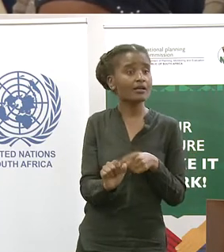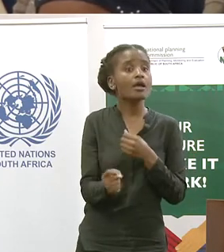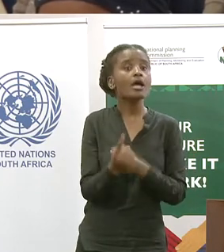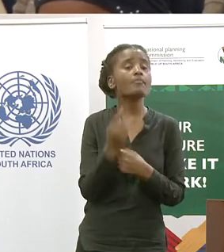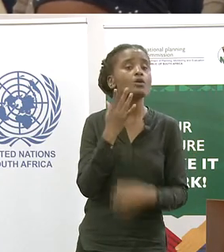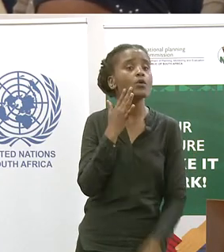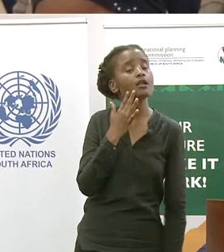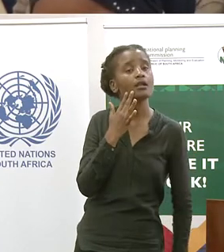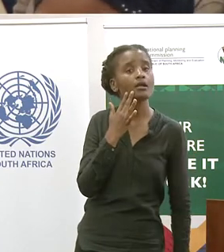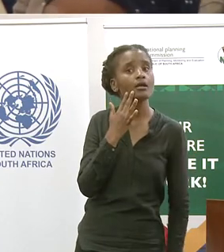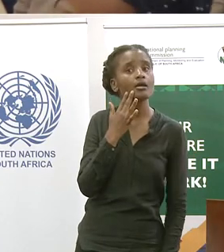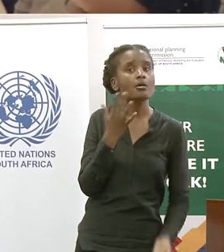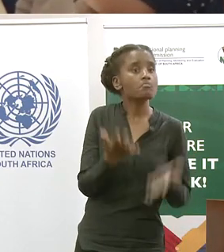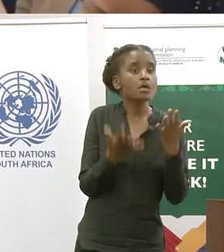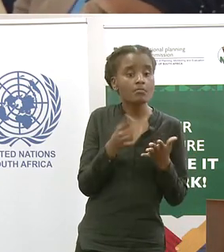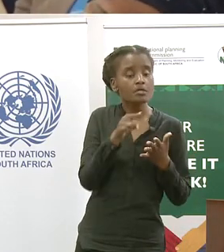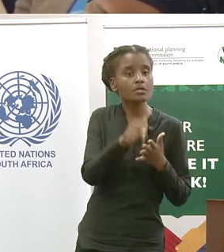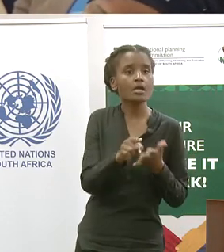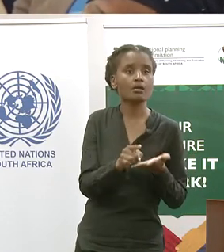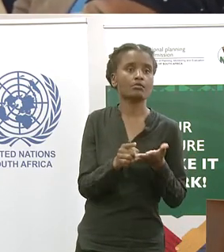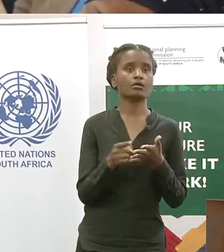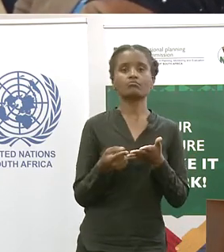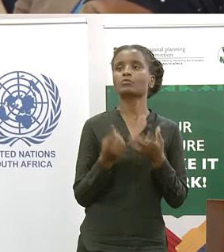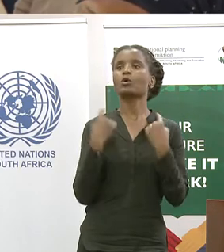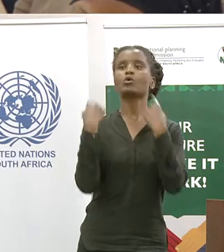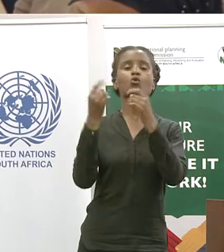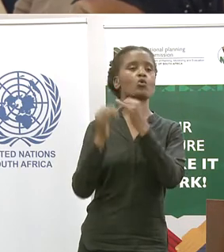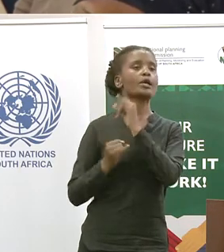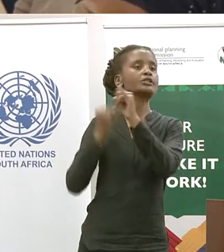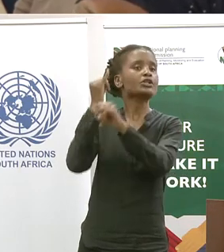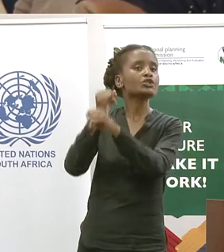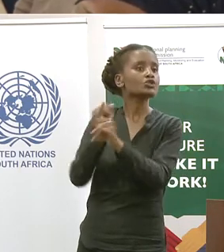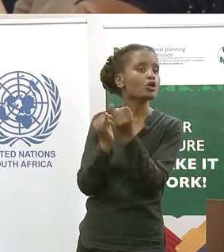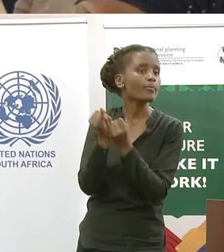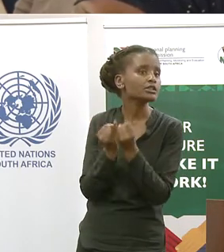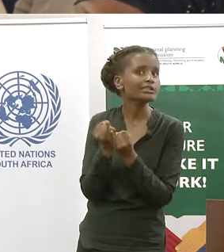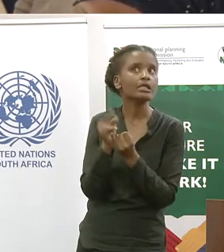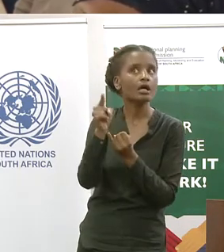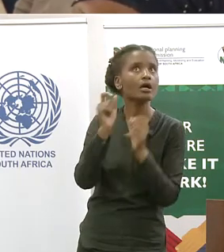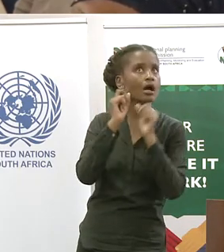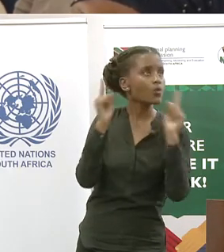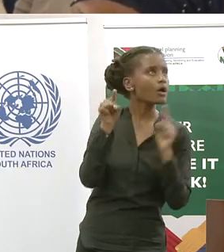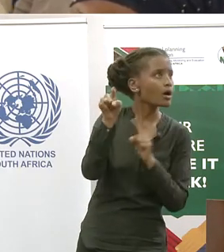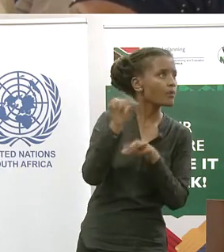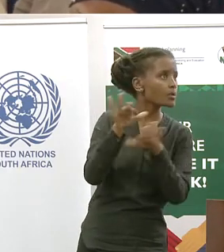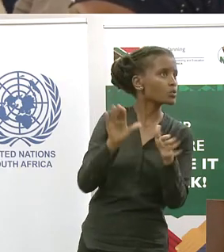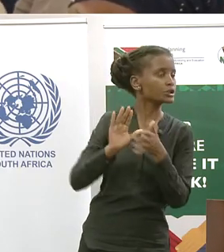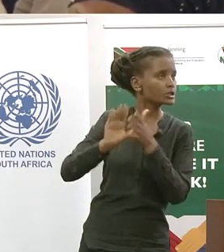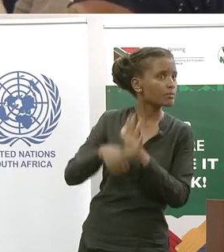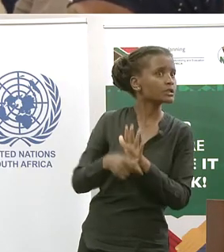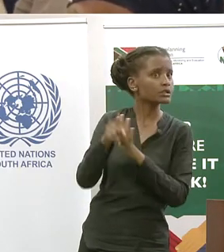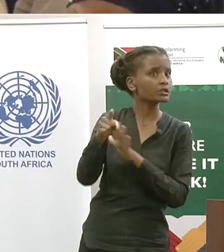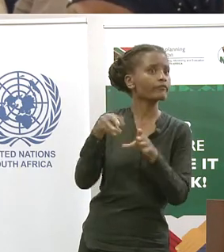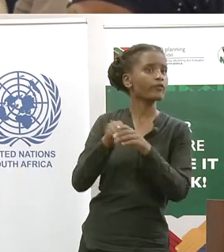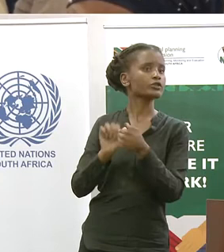go to international competitions. And those